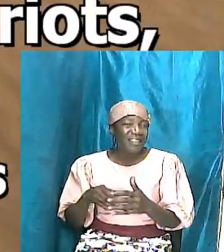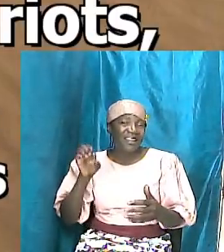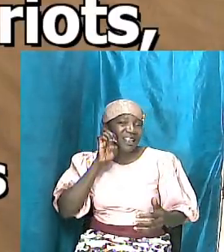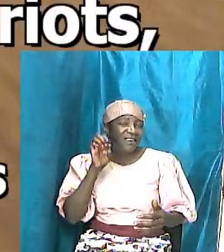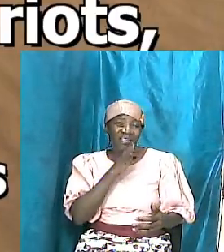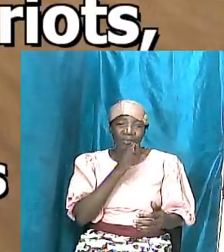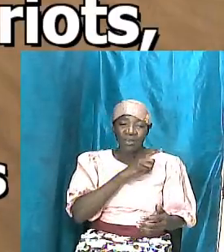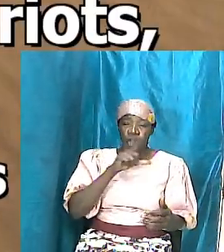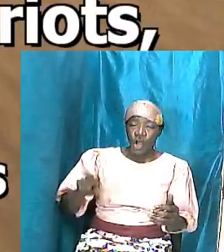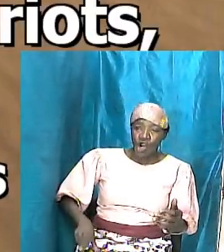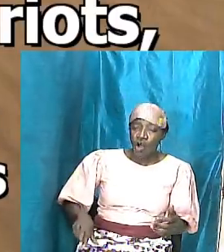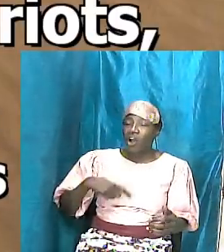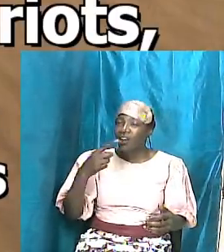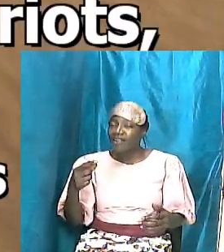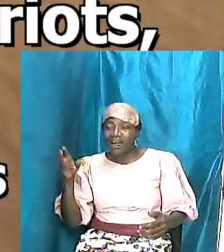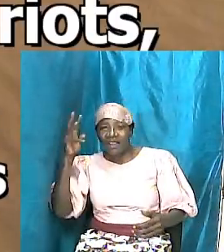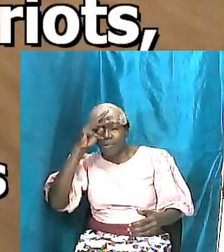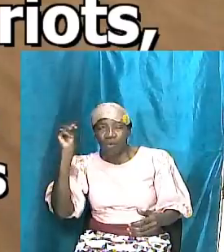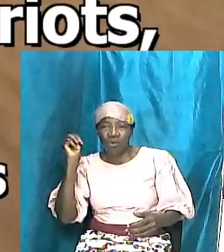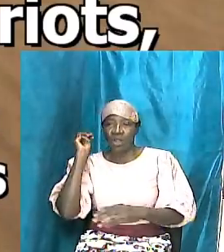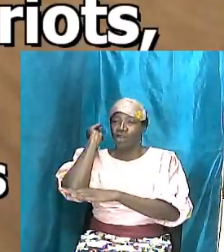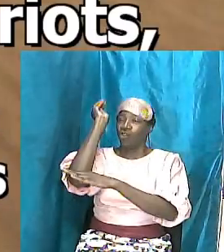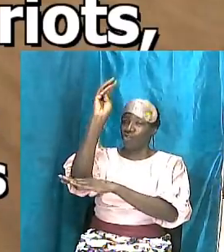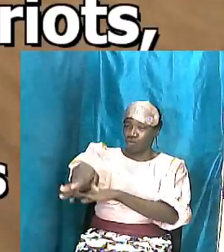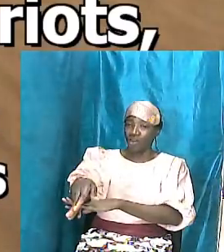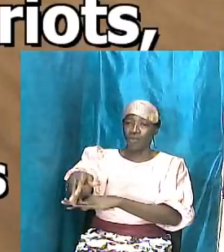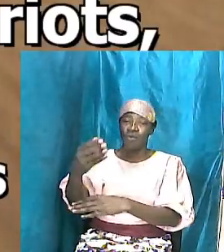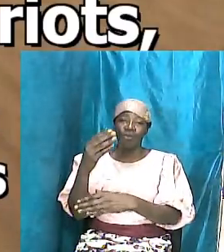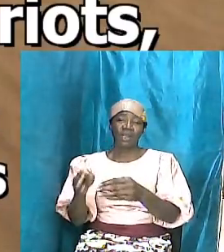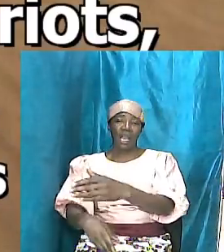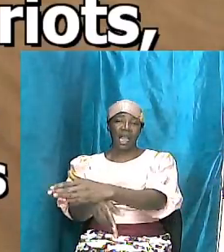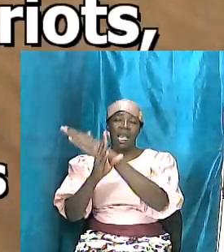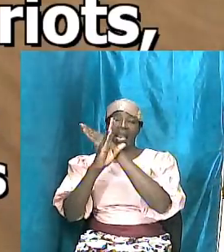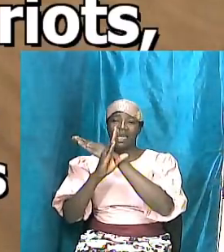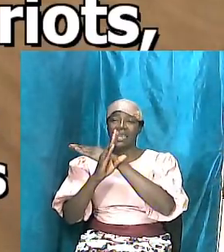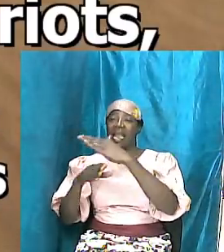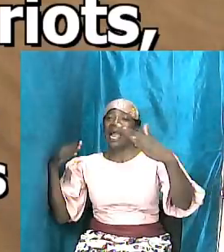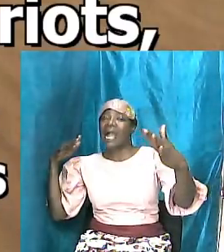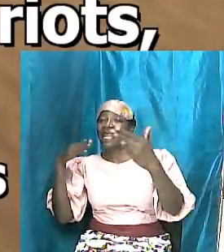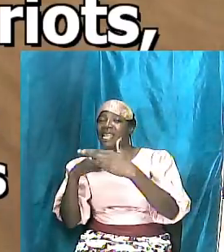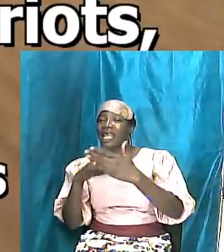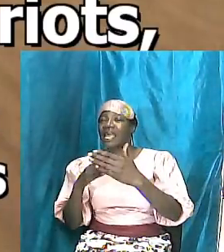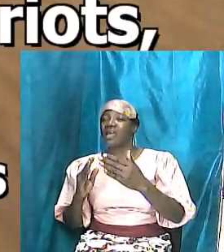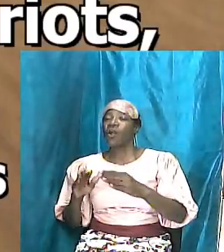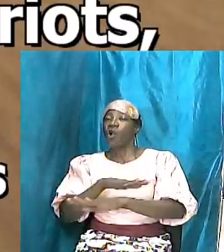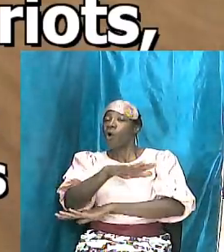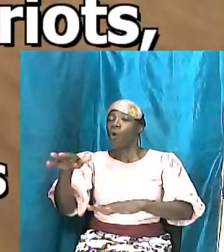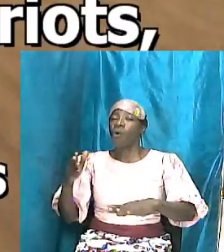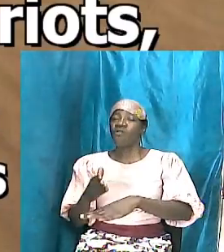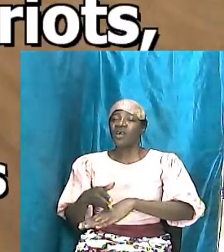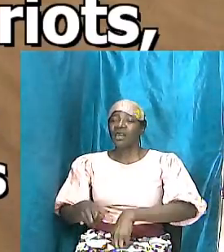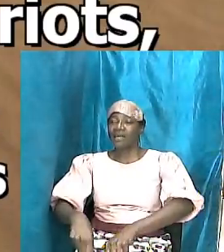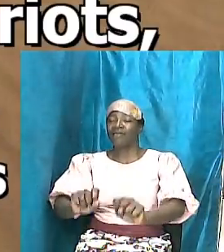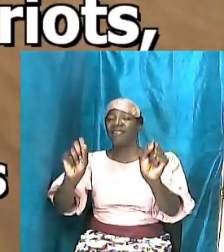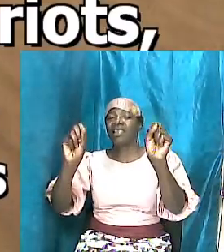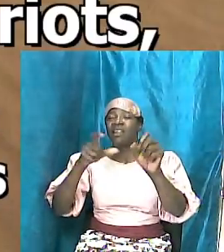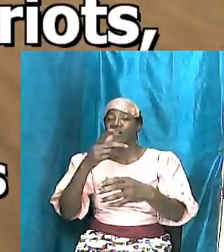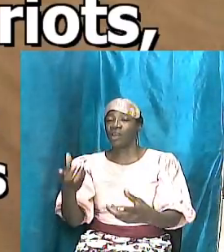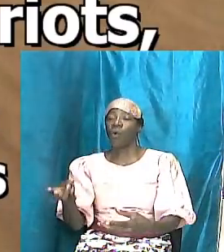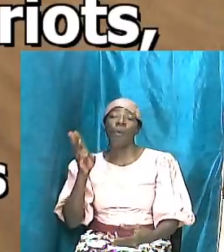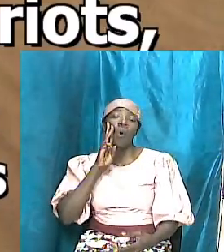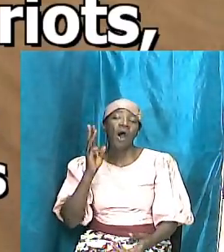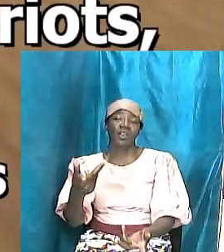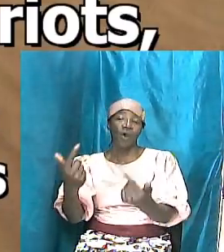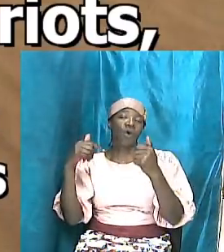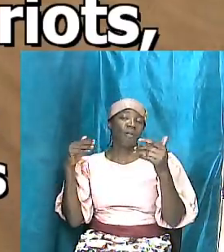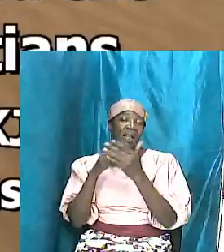unto Moses, stretch out thine hand over against the sea, that the waters may come again upon the Egyptians, upon their chariots,